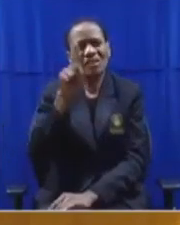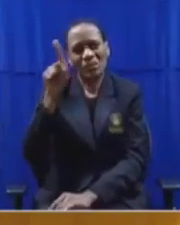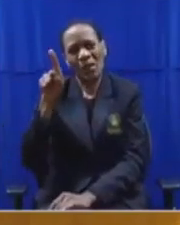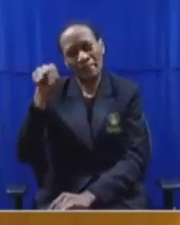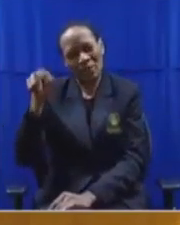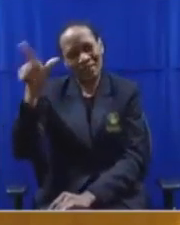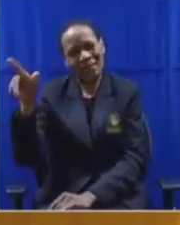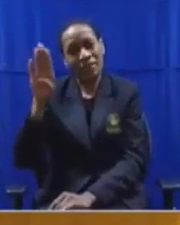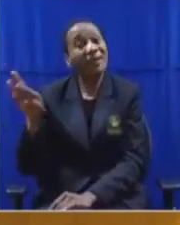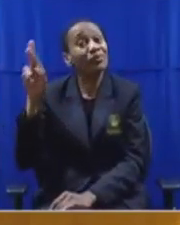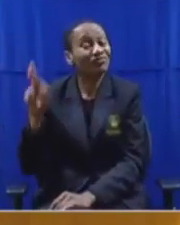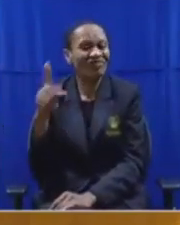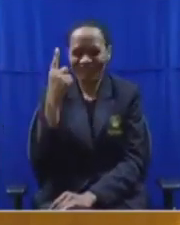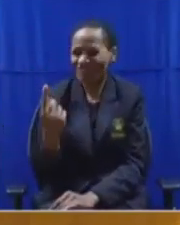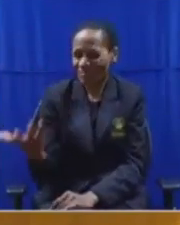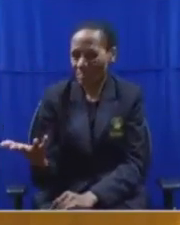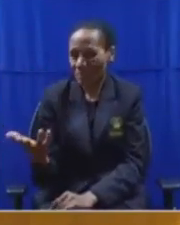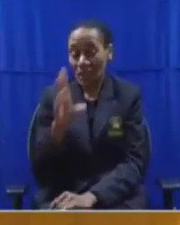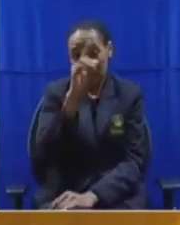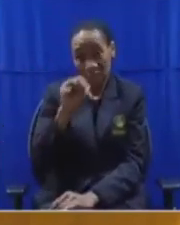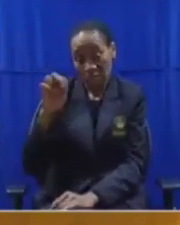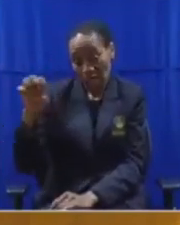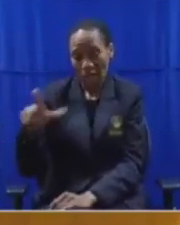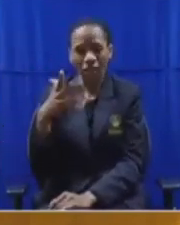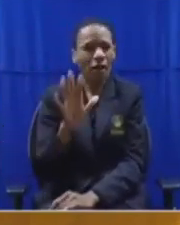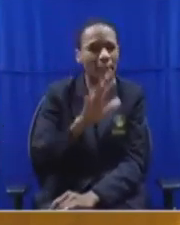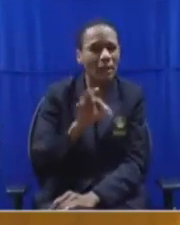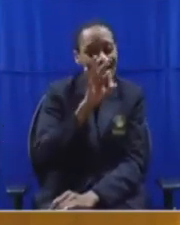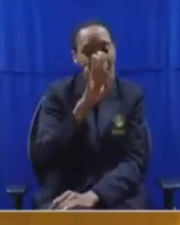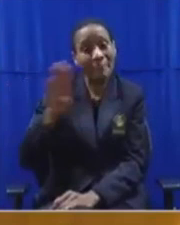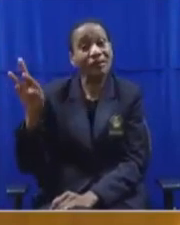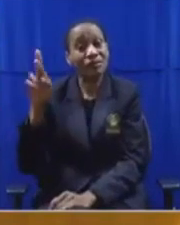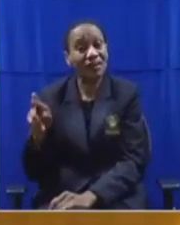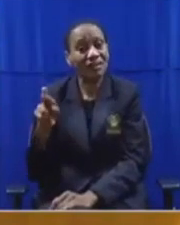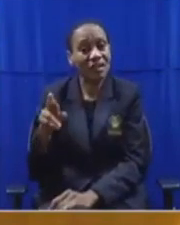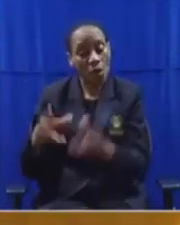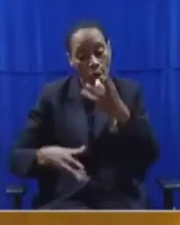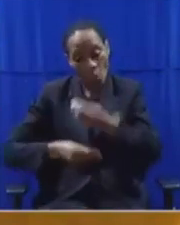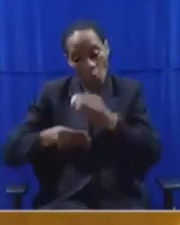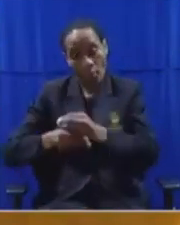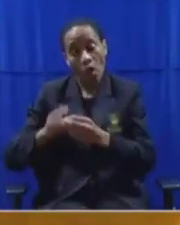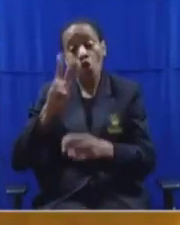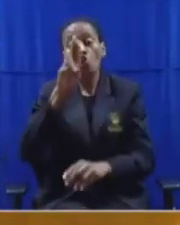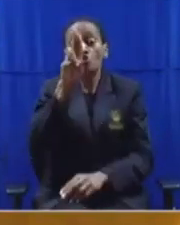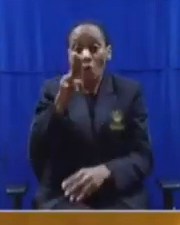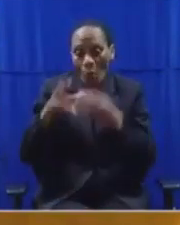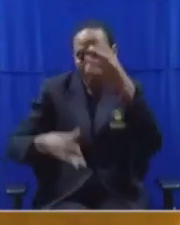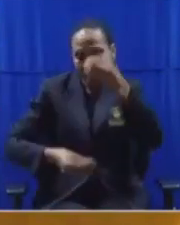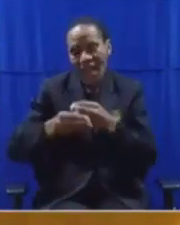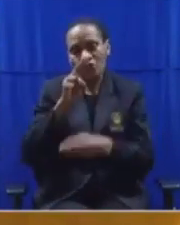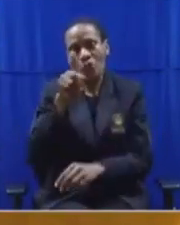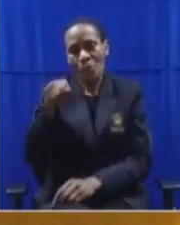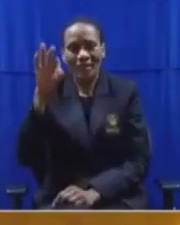21.7 billion rand. Denel's debt, 3 billion rand, with 2 bonds due in September totaling 2.7